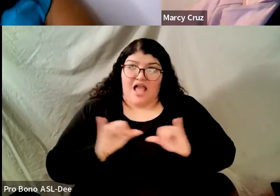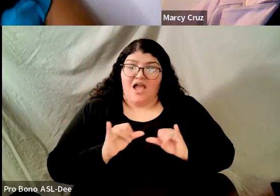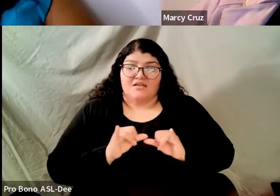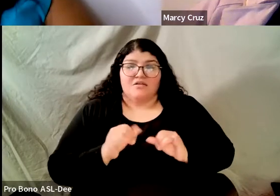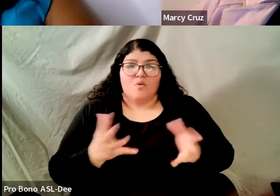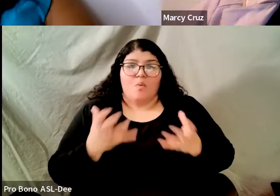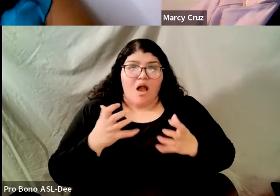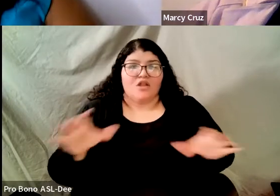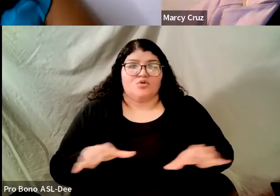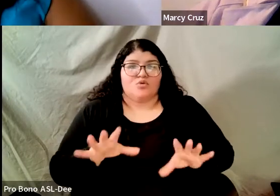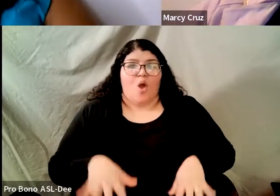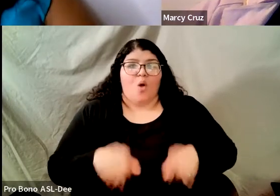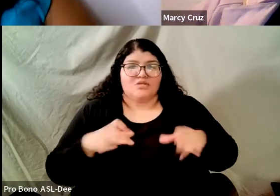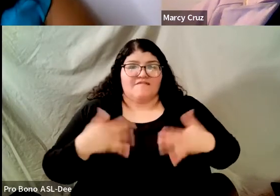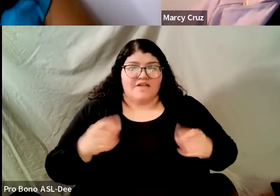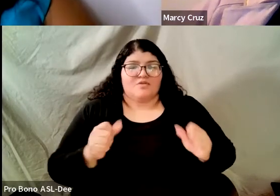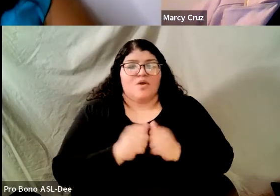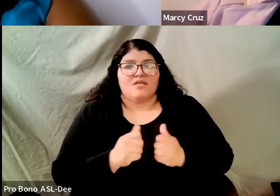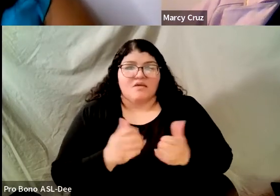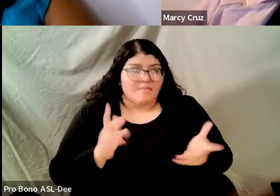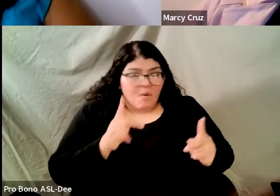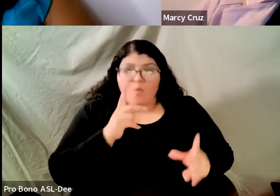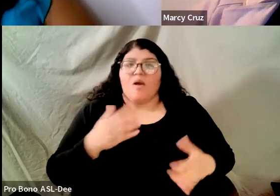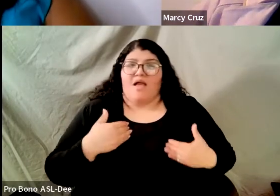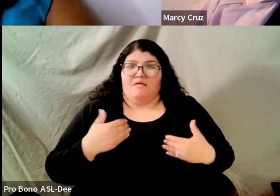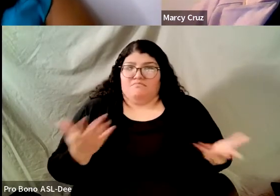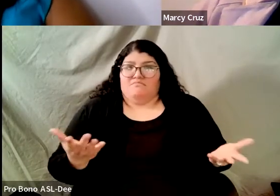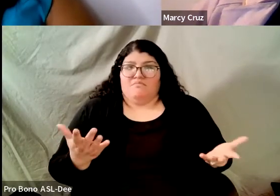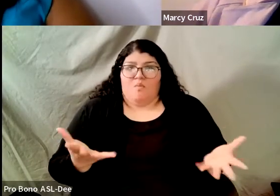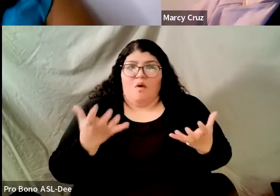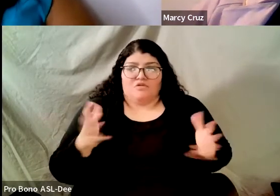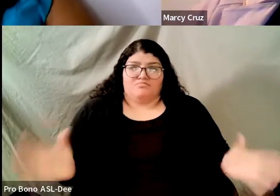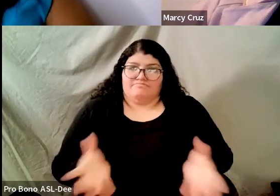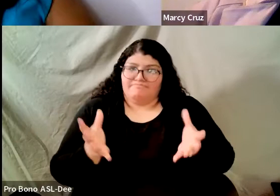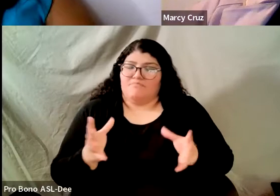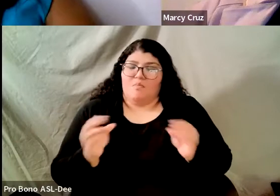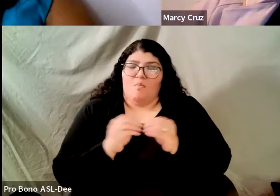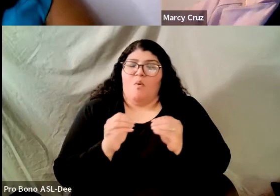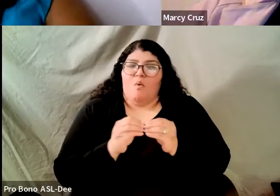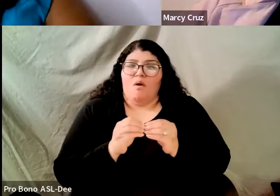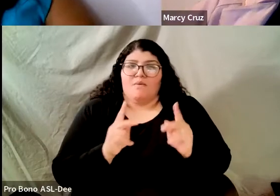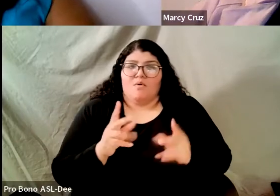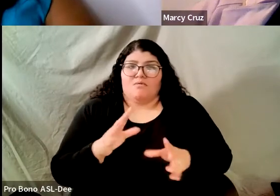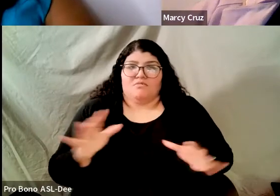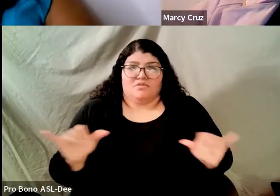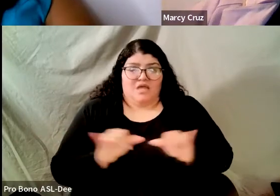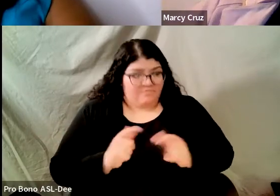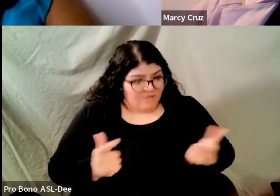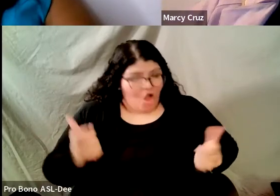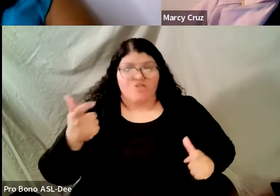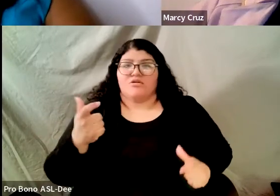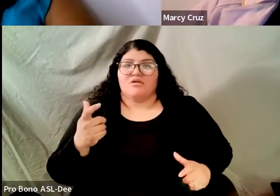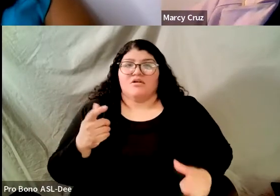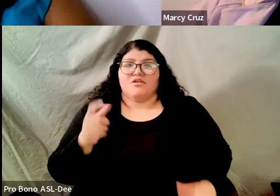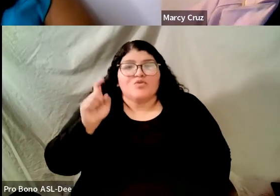larger people, you definitely have to have support. And that's what a lot of people don't have, is support. And that's why they